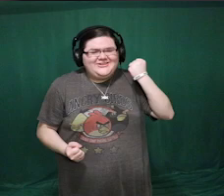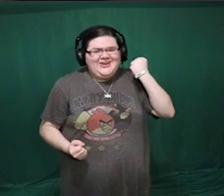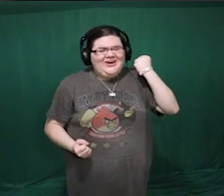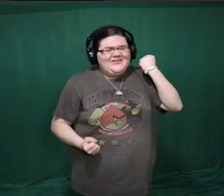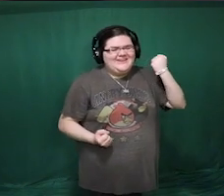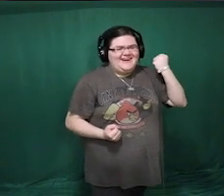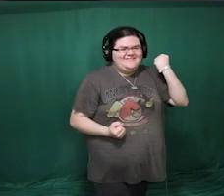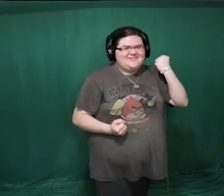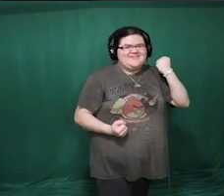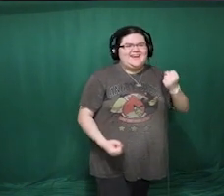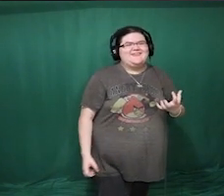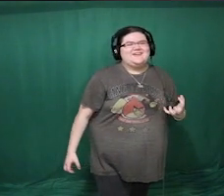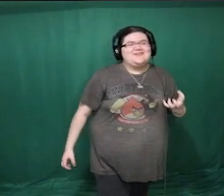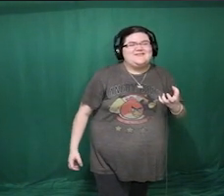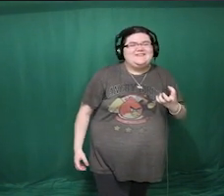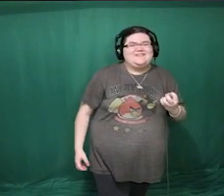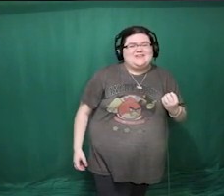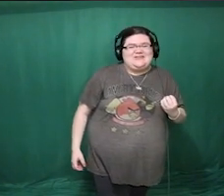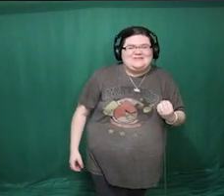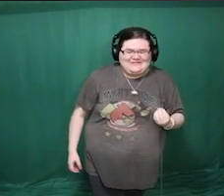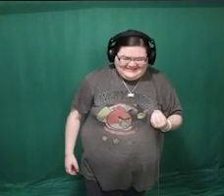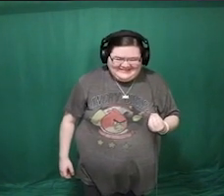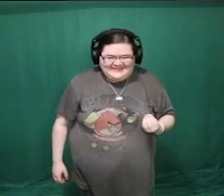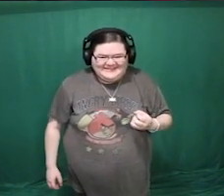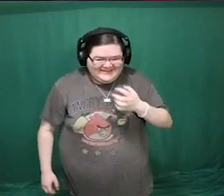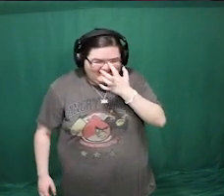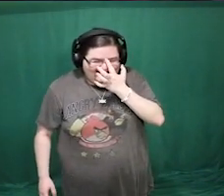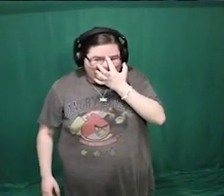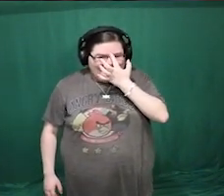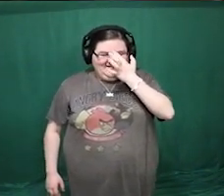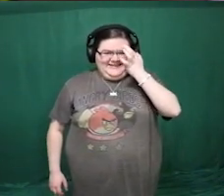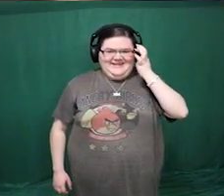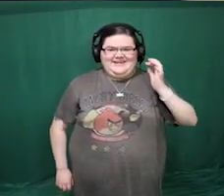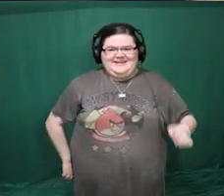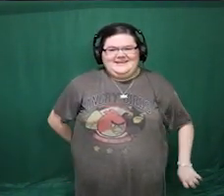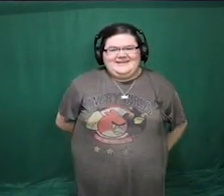Oh no. I want two! That was right. I was like, it's players two!